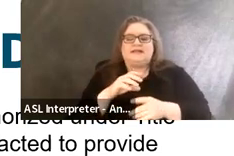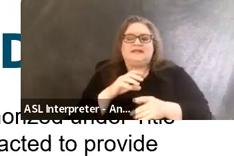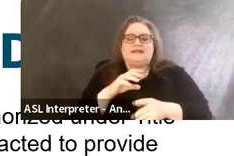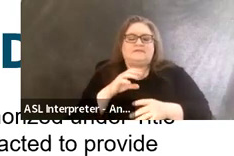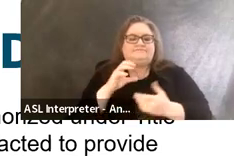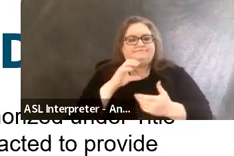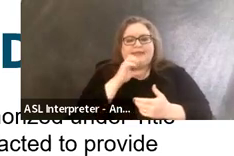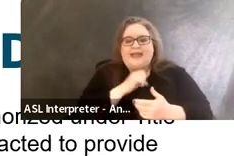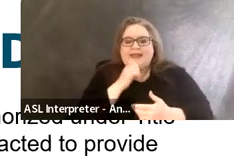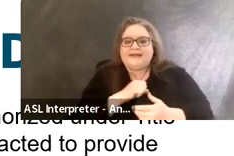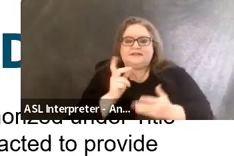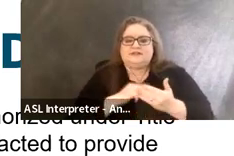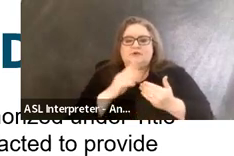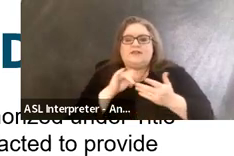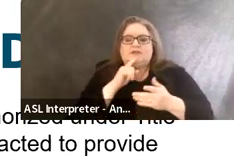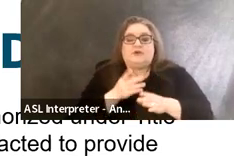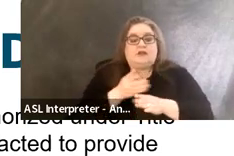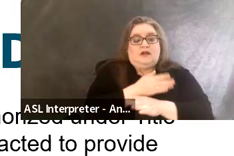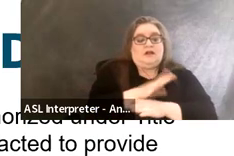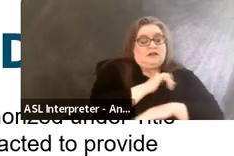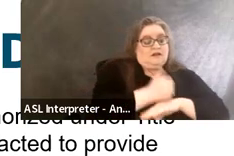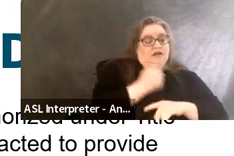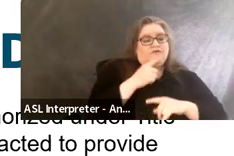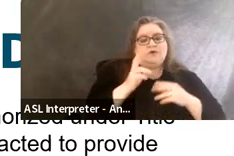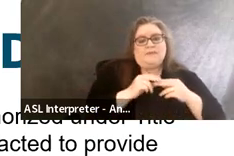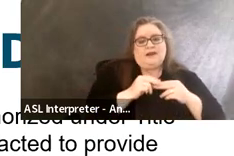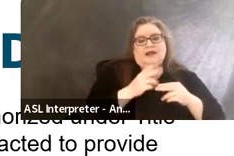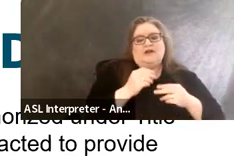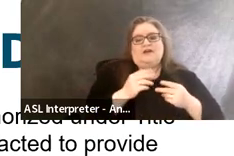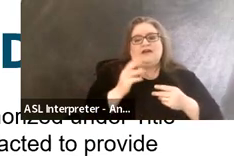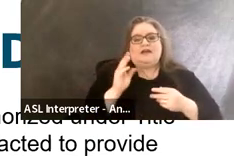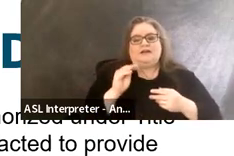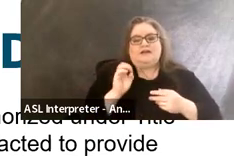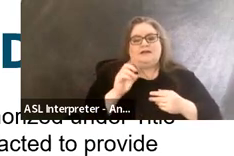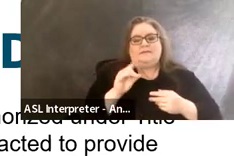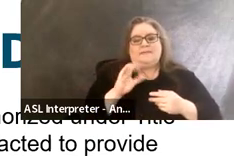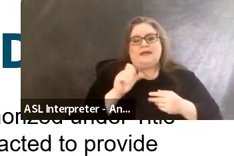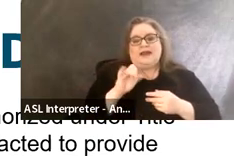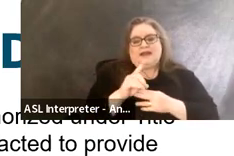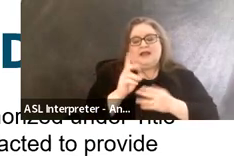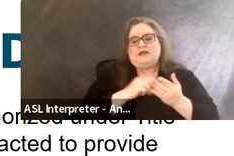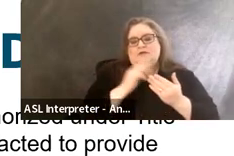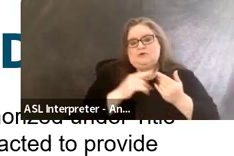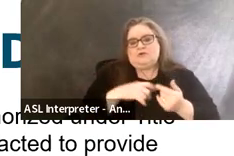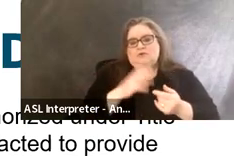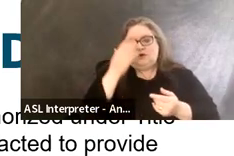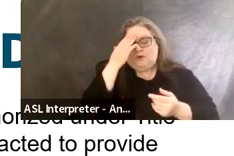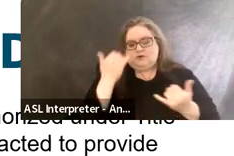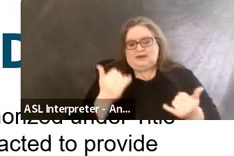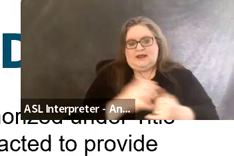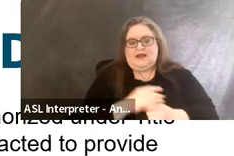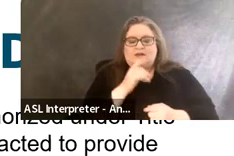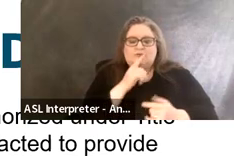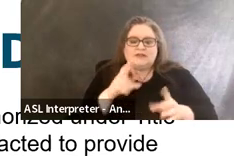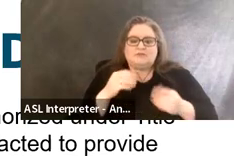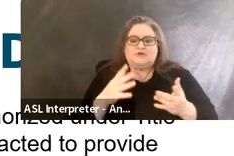which was really the precursor for the Medicare and Medicaid program that we know of today, and really